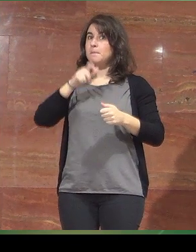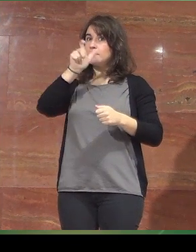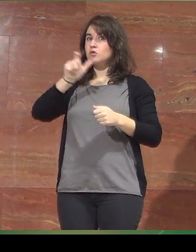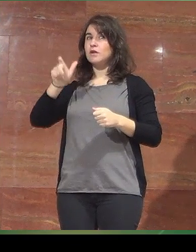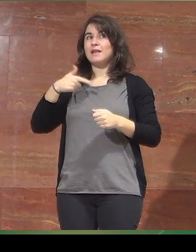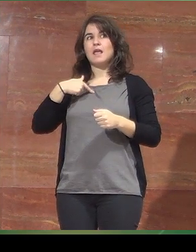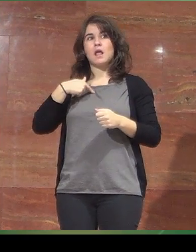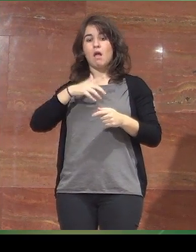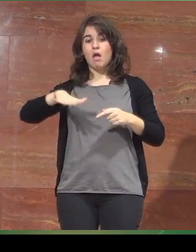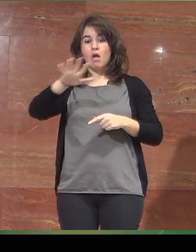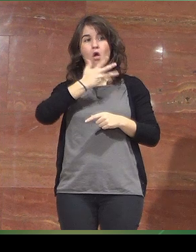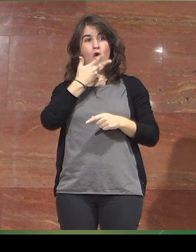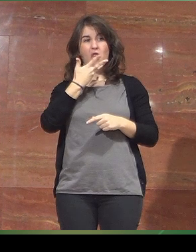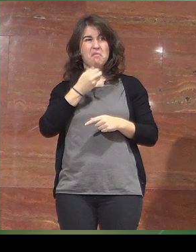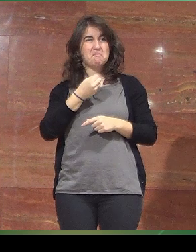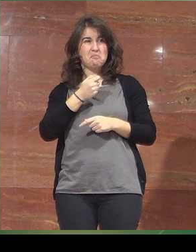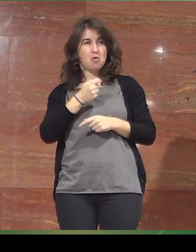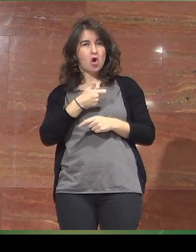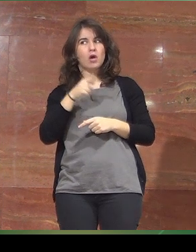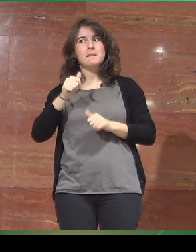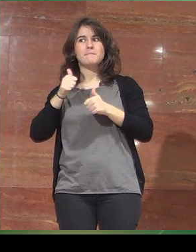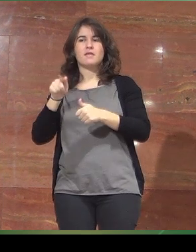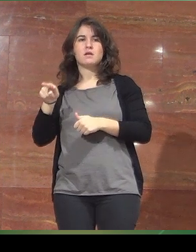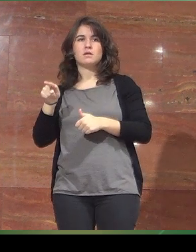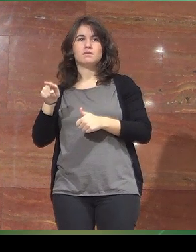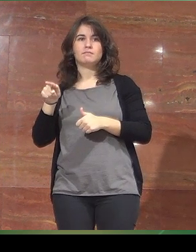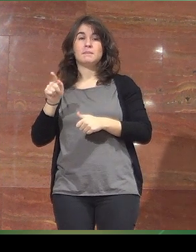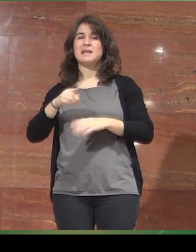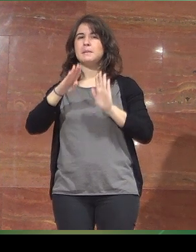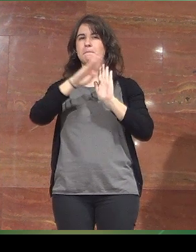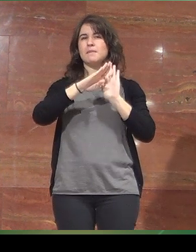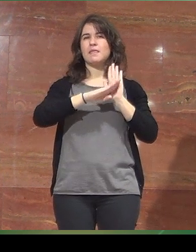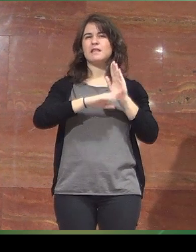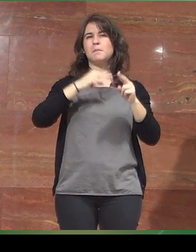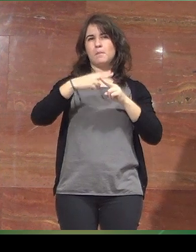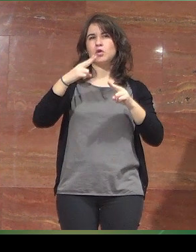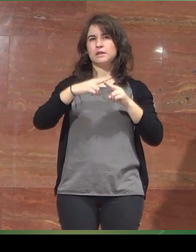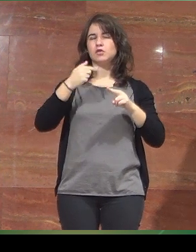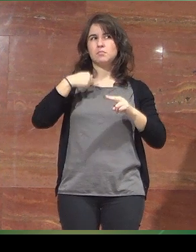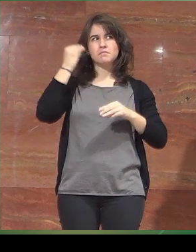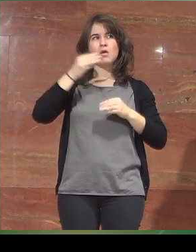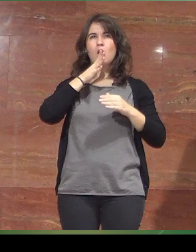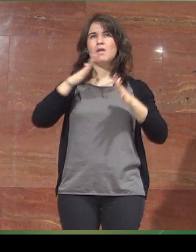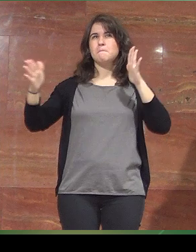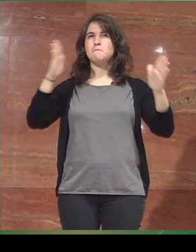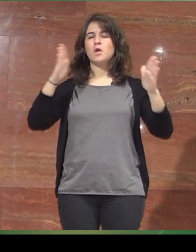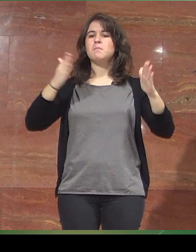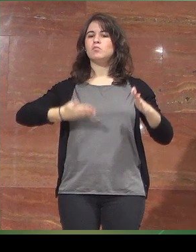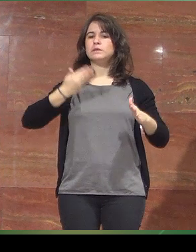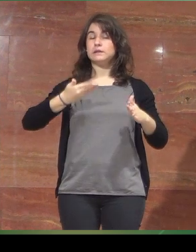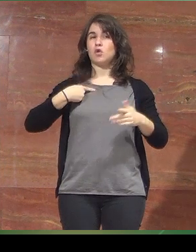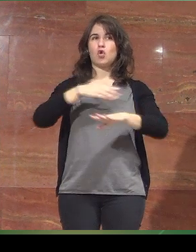So policy measures, I think it's hugely important at government level, both nationally and locally, and indeed internationally, that we